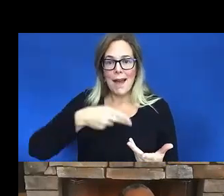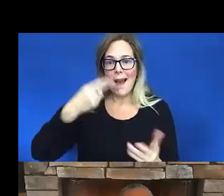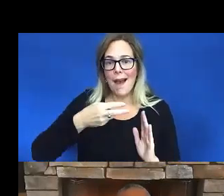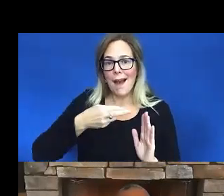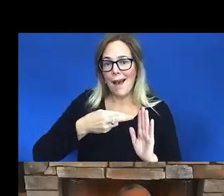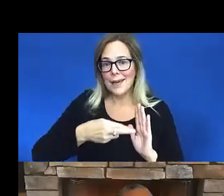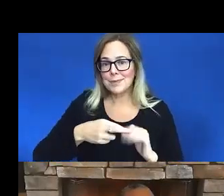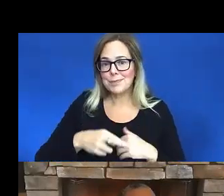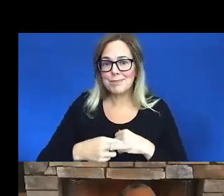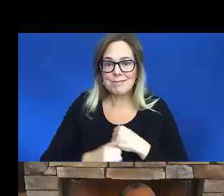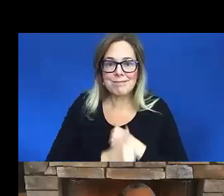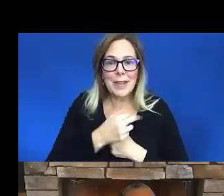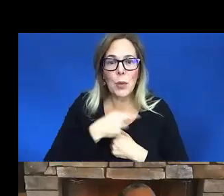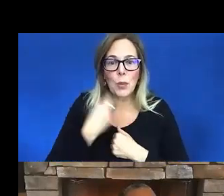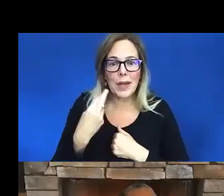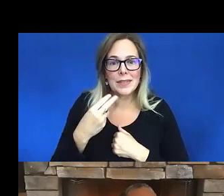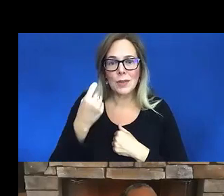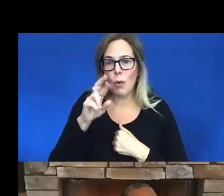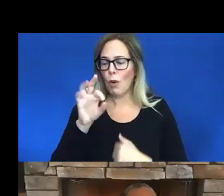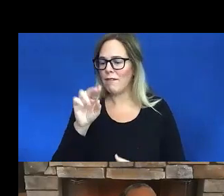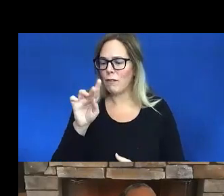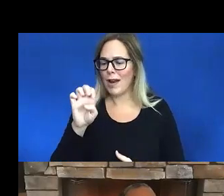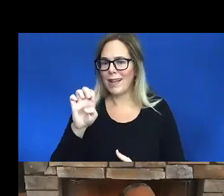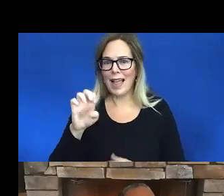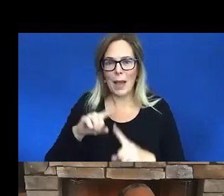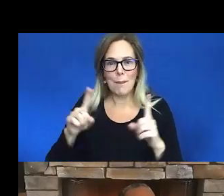in January. Is there a time frame in which I should get the